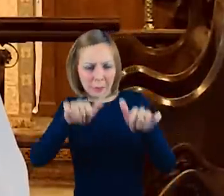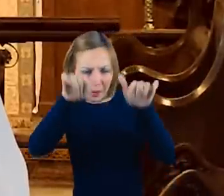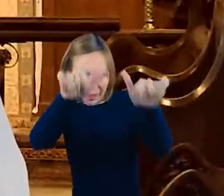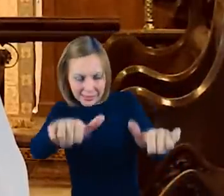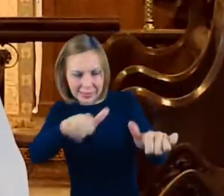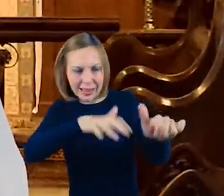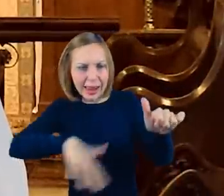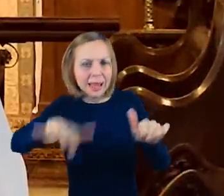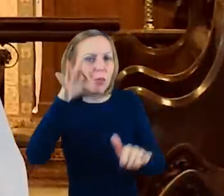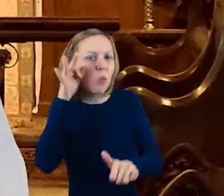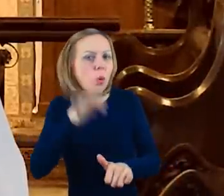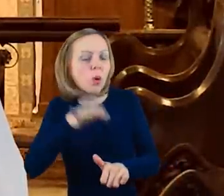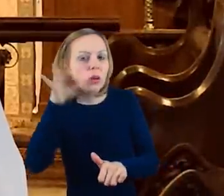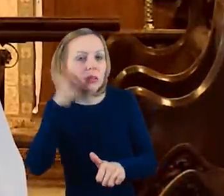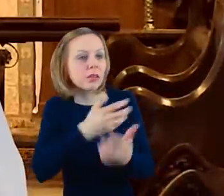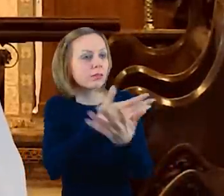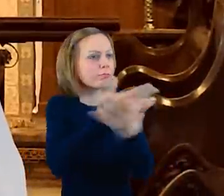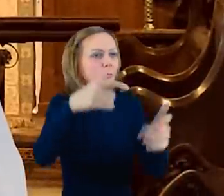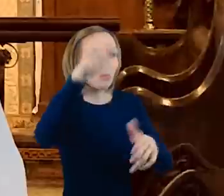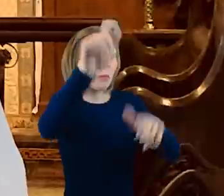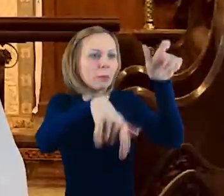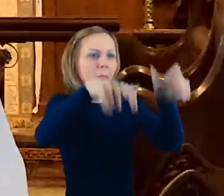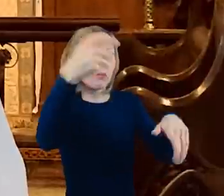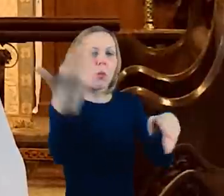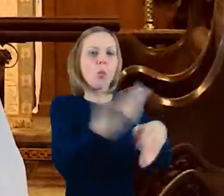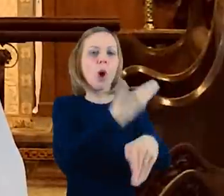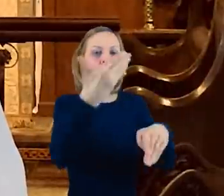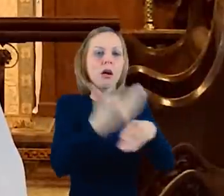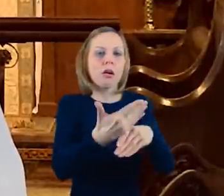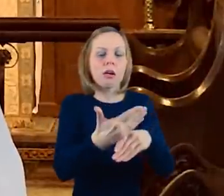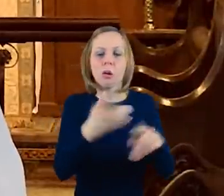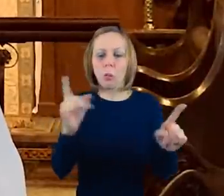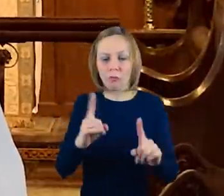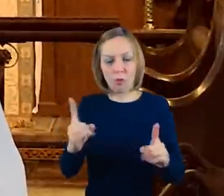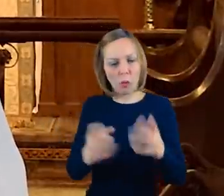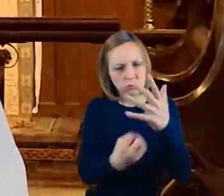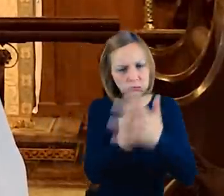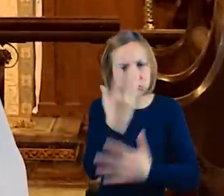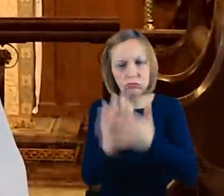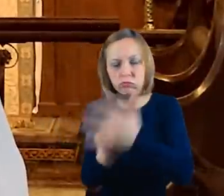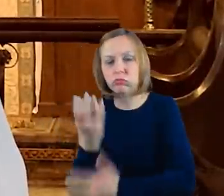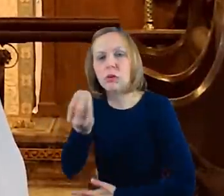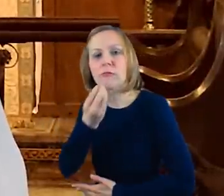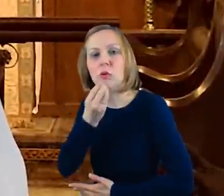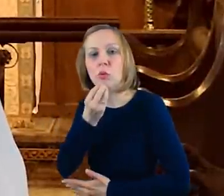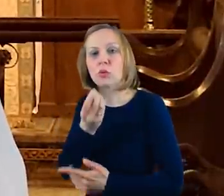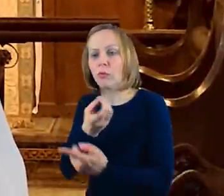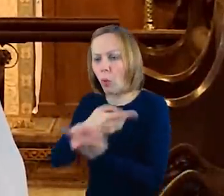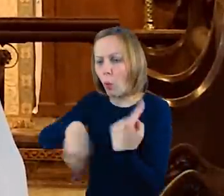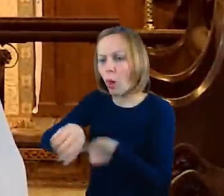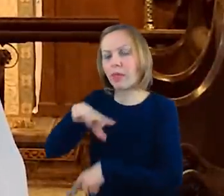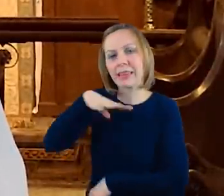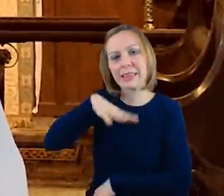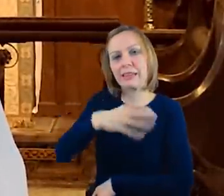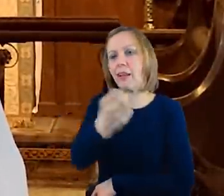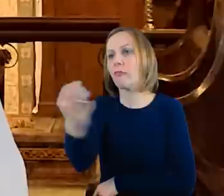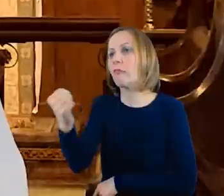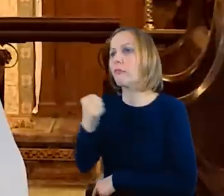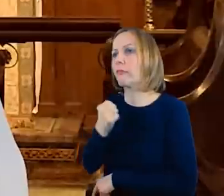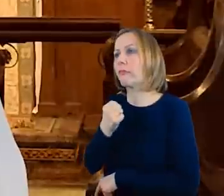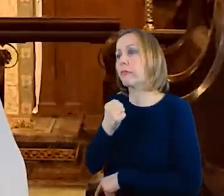who work upon them, to bring forth food and all things needful for your people. Hear us, good